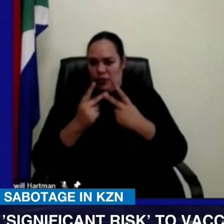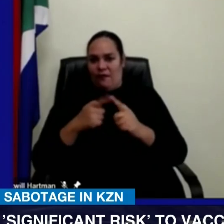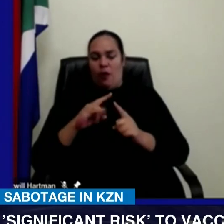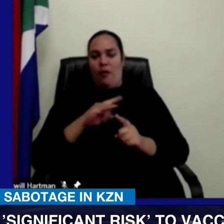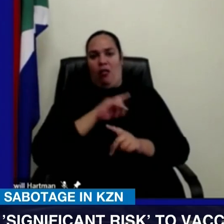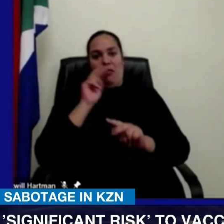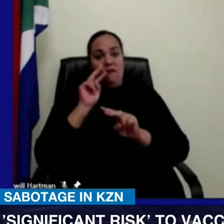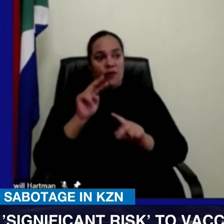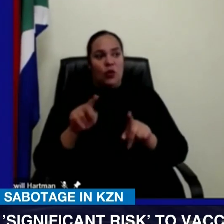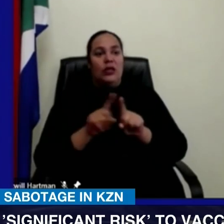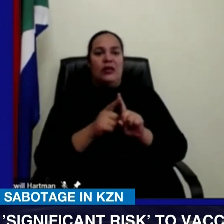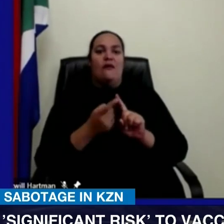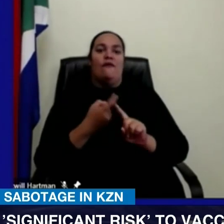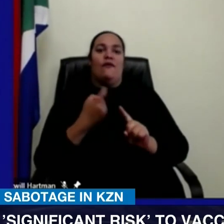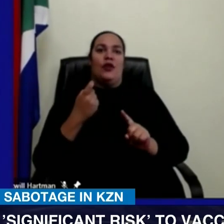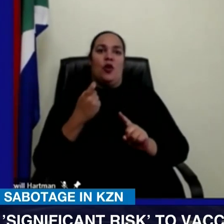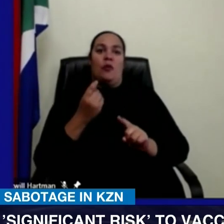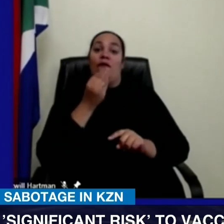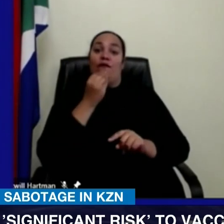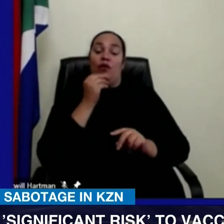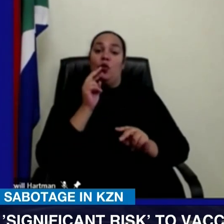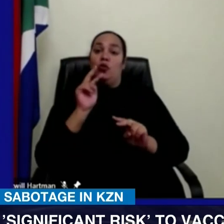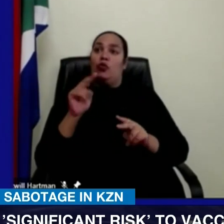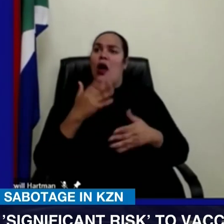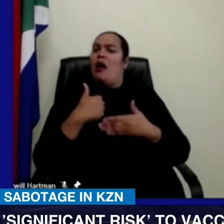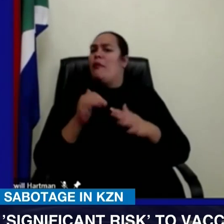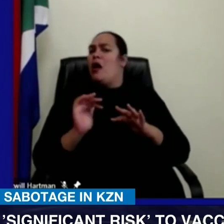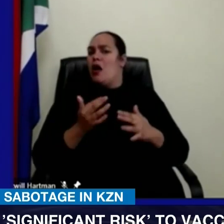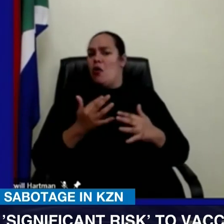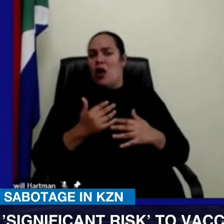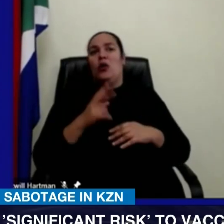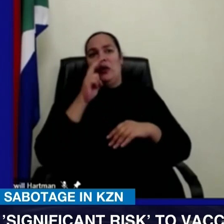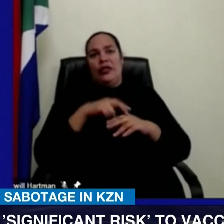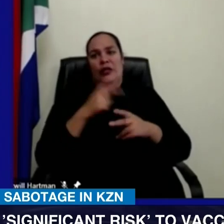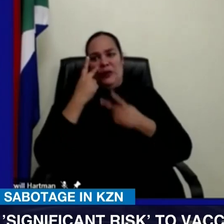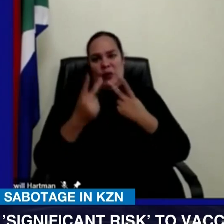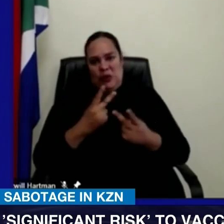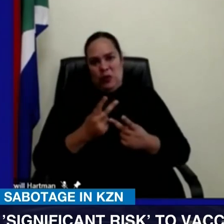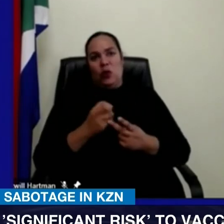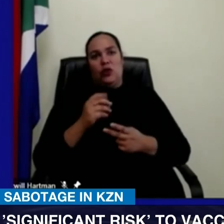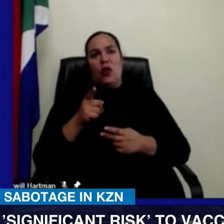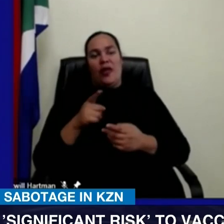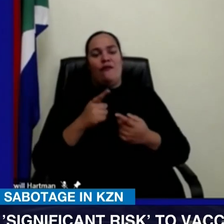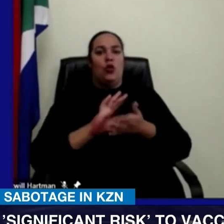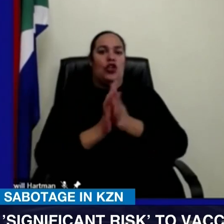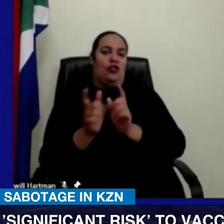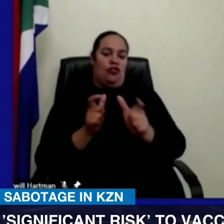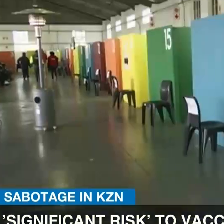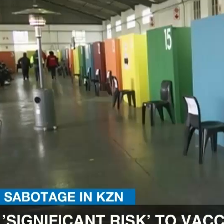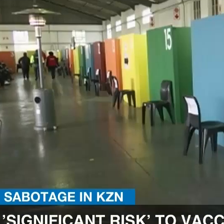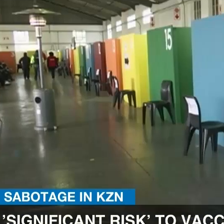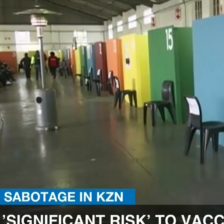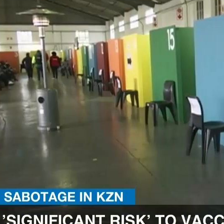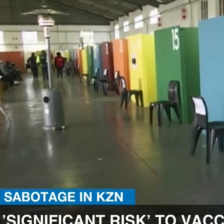health point of view, also from a food point of view. We also need to have a look at that. So that's what disaster management is busy